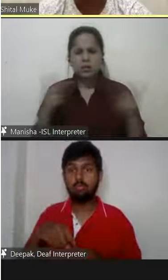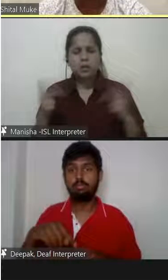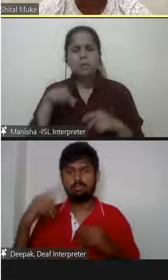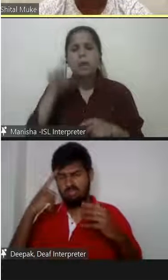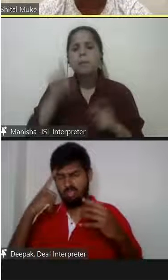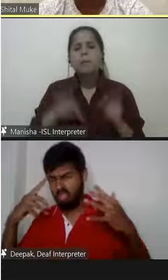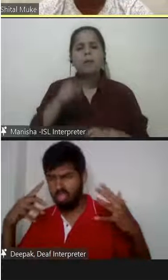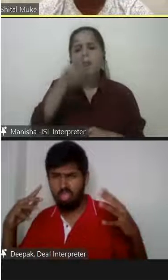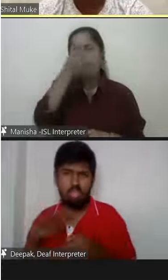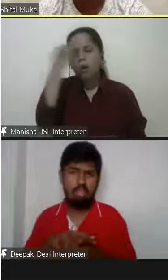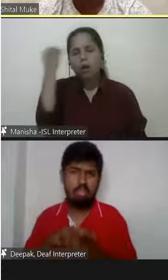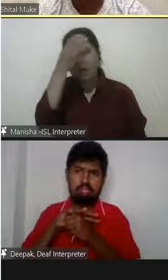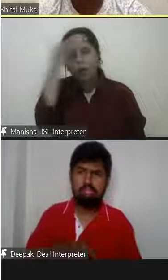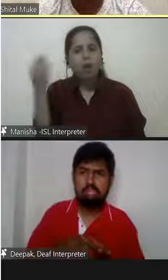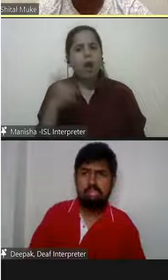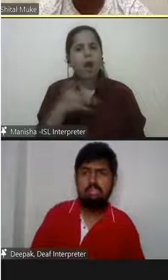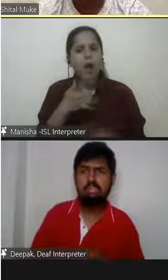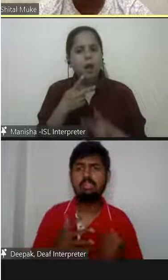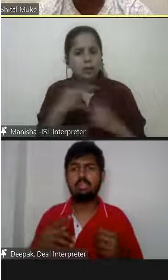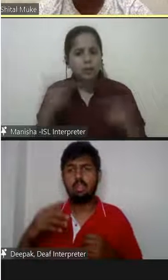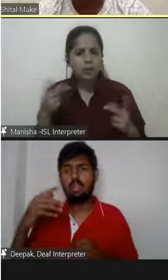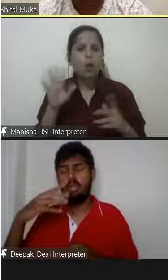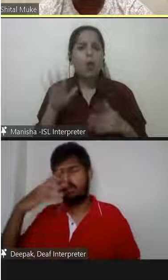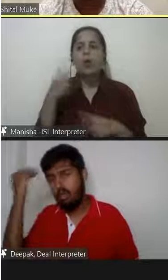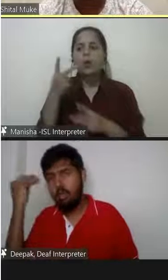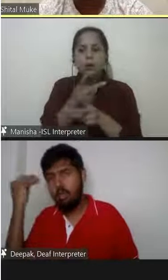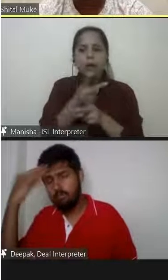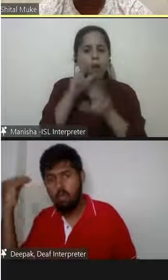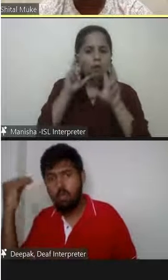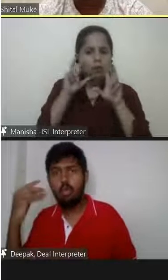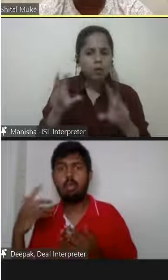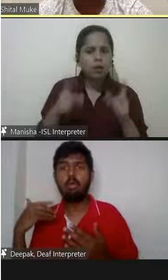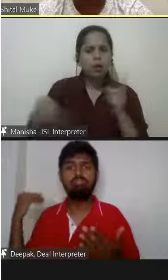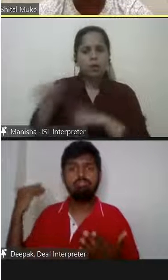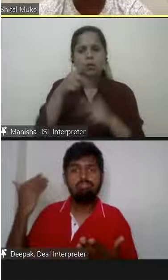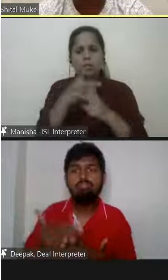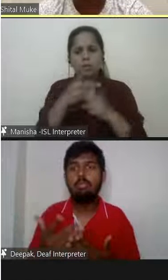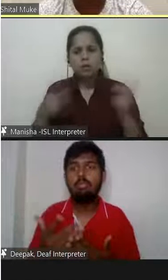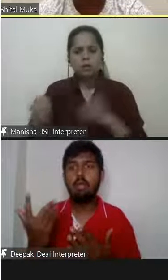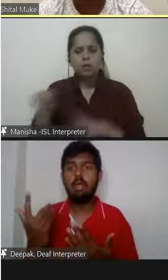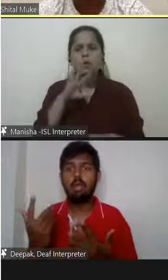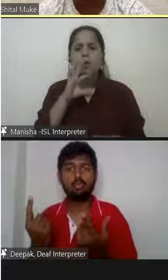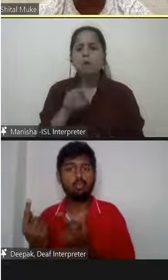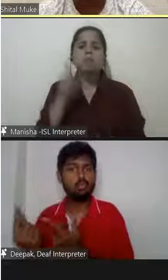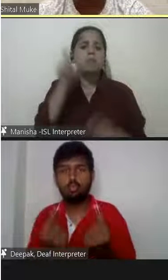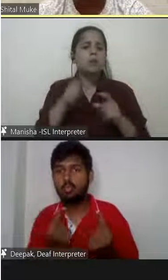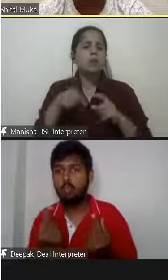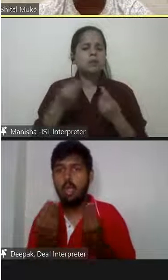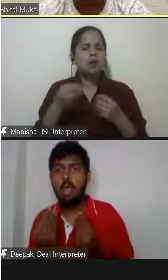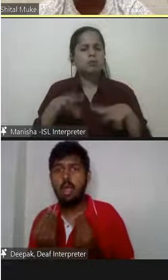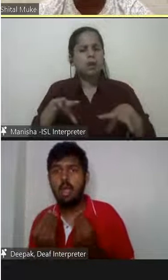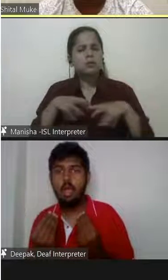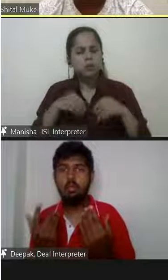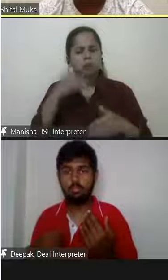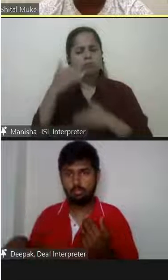their caregivers. Also, we learned that there is a perceived acceptability towards